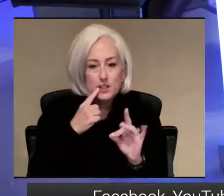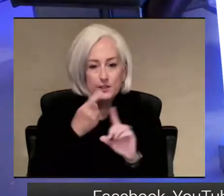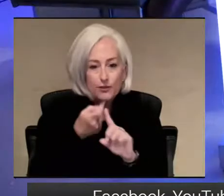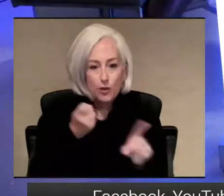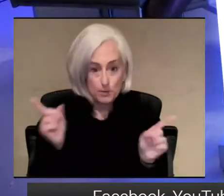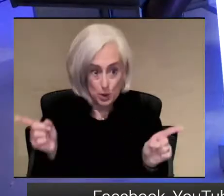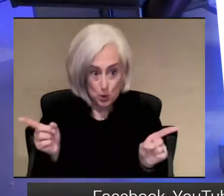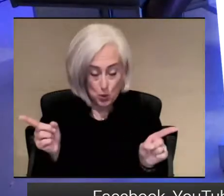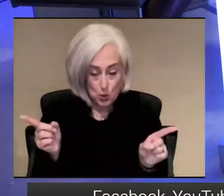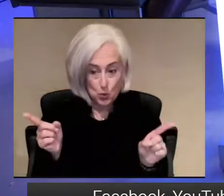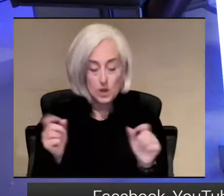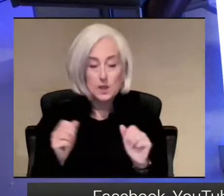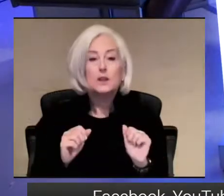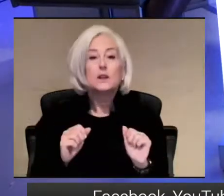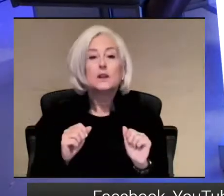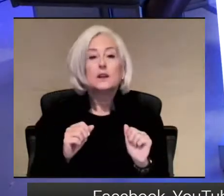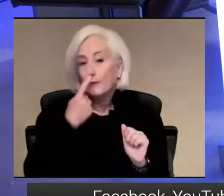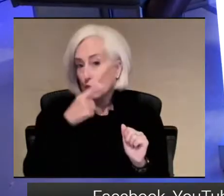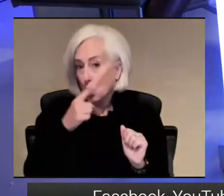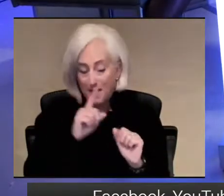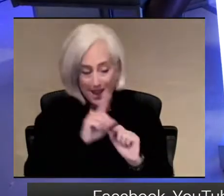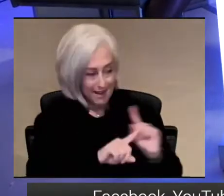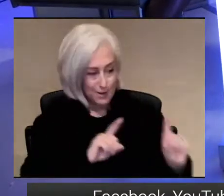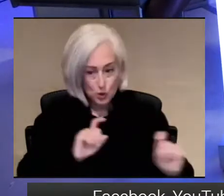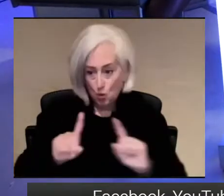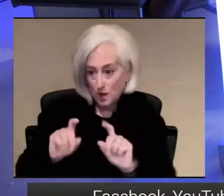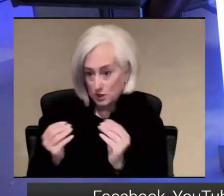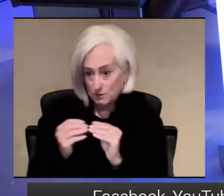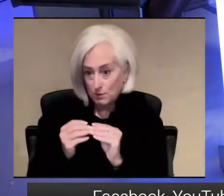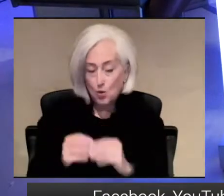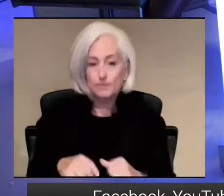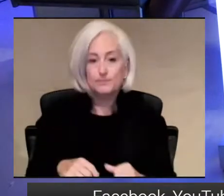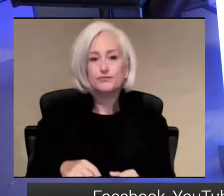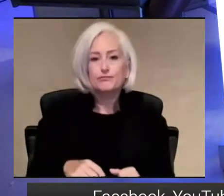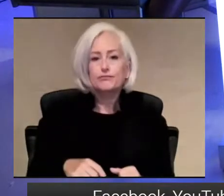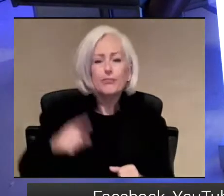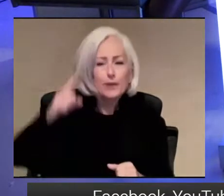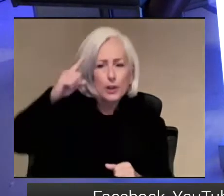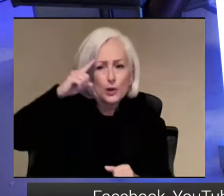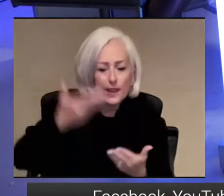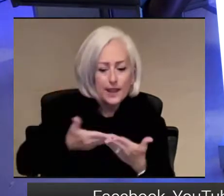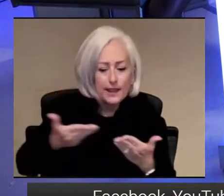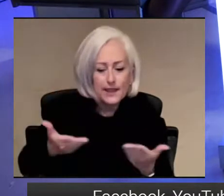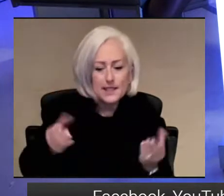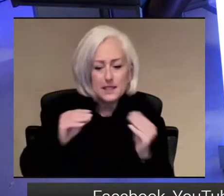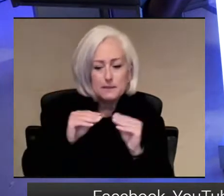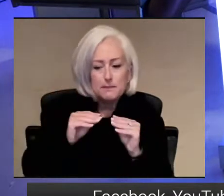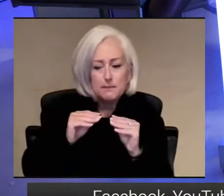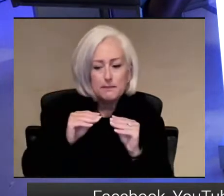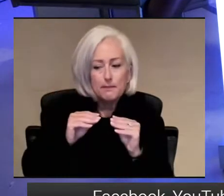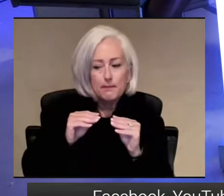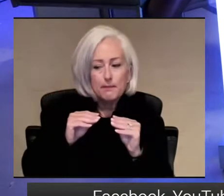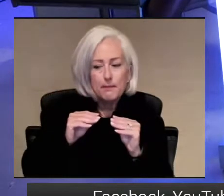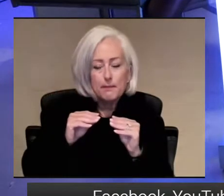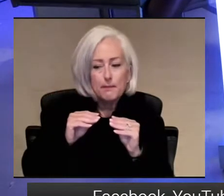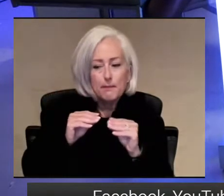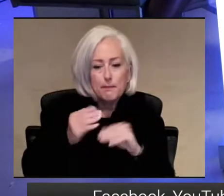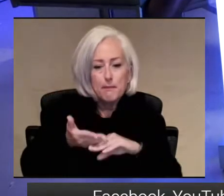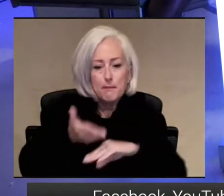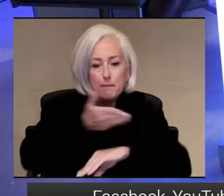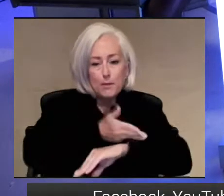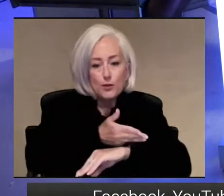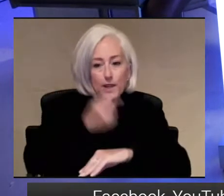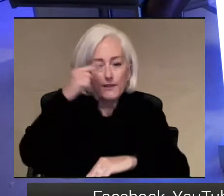couple more questions, if I may, just about do you think things are getting better or worse out there for Black women in healthcare?